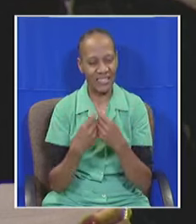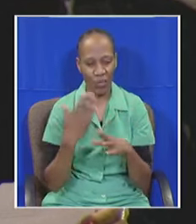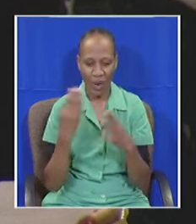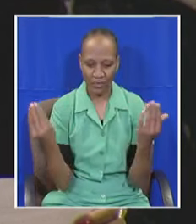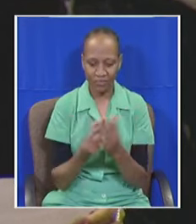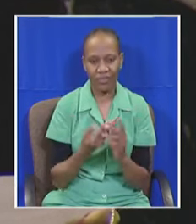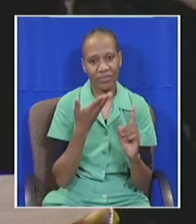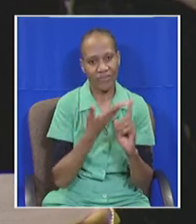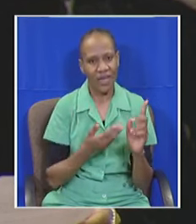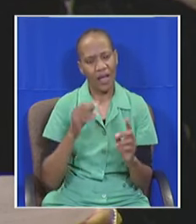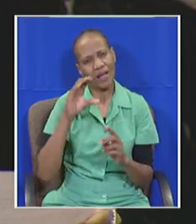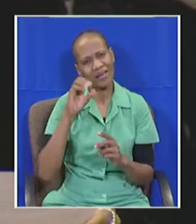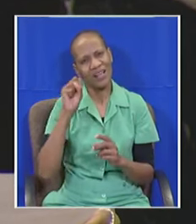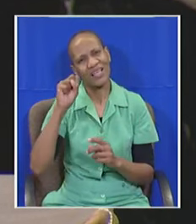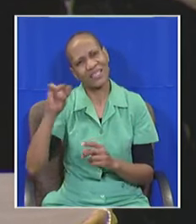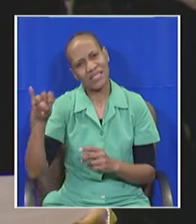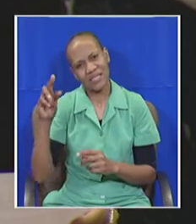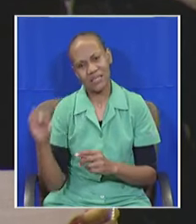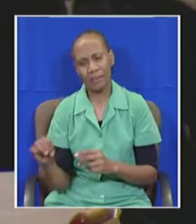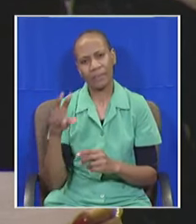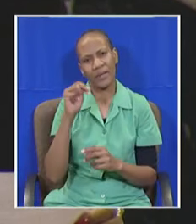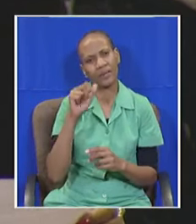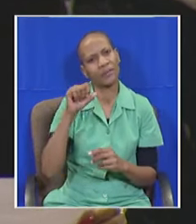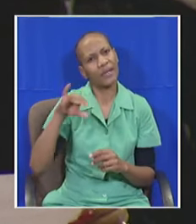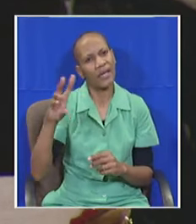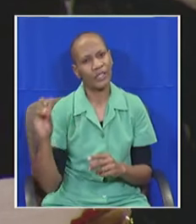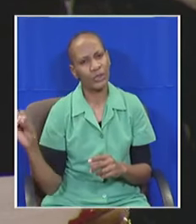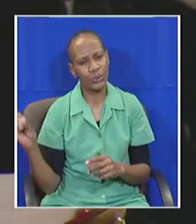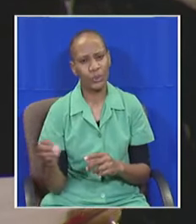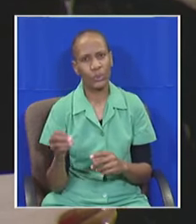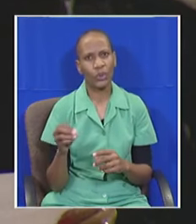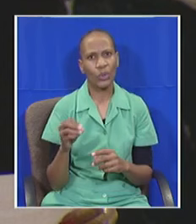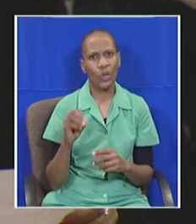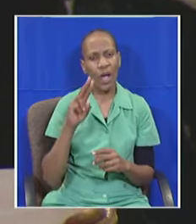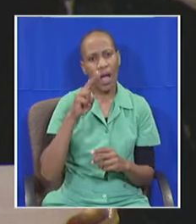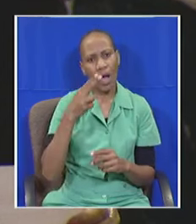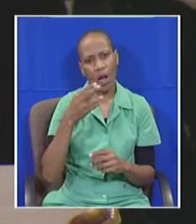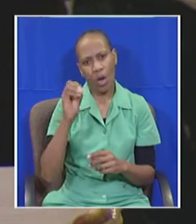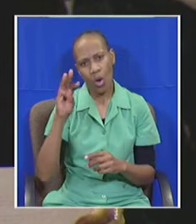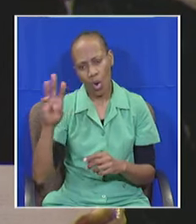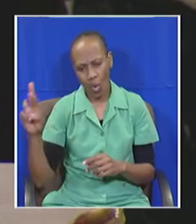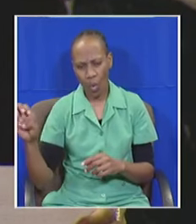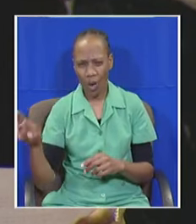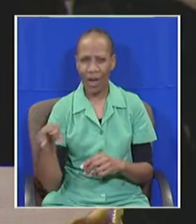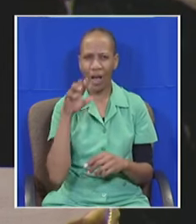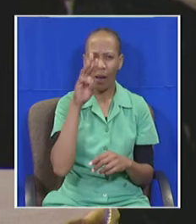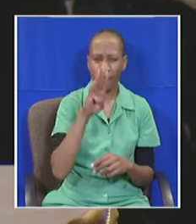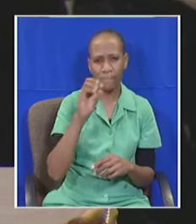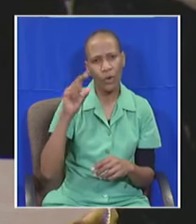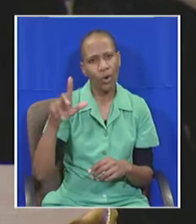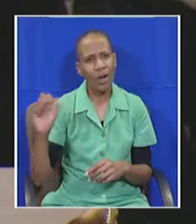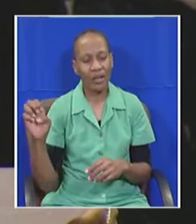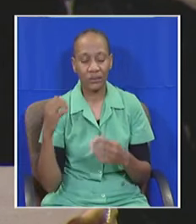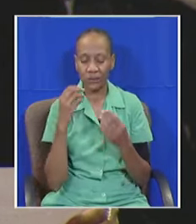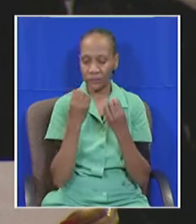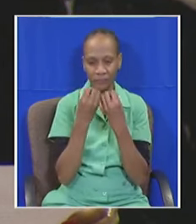Reddy, Kasim Bassa, Morgan Naidoo, Percy Son, Hassan Hauer, Errol Wouda, S.K. Chetty, Frank